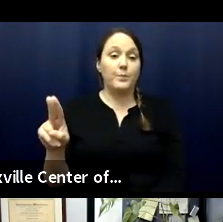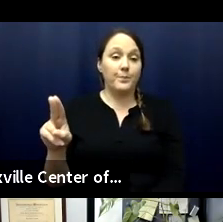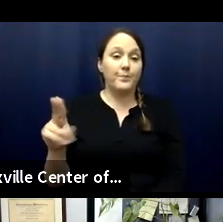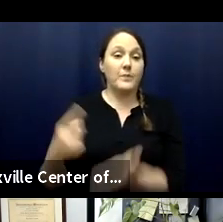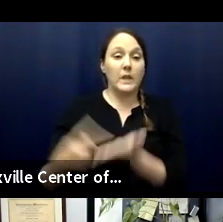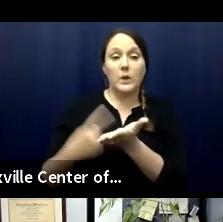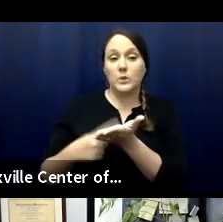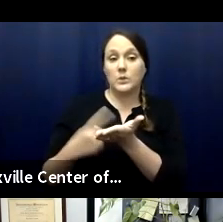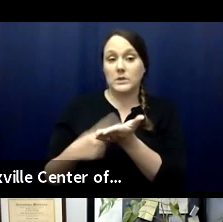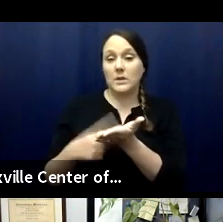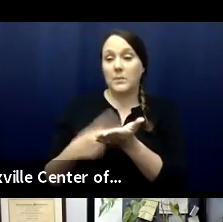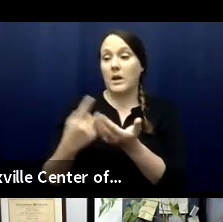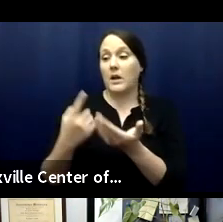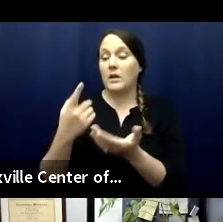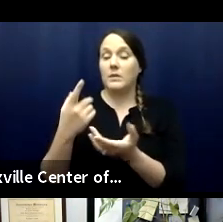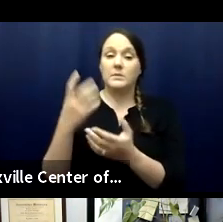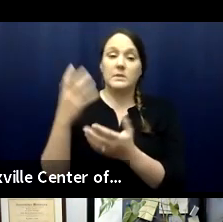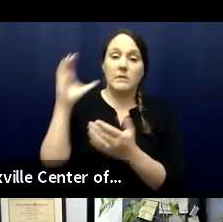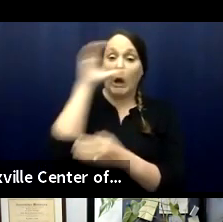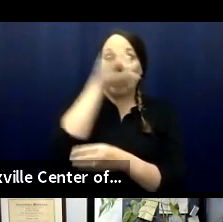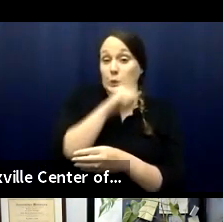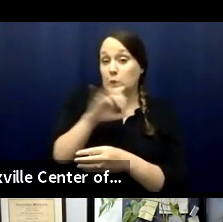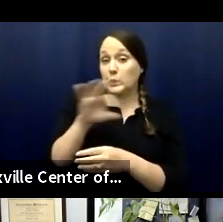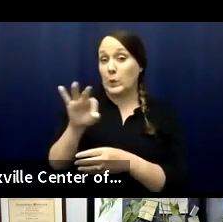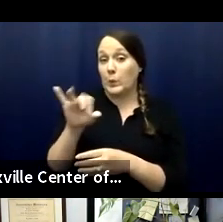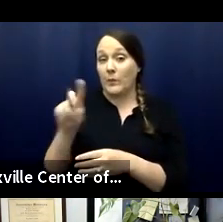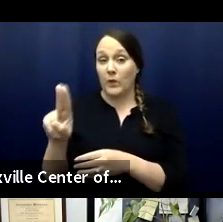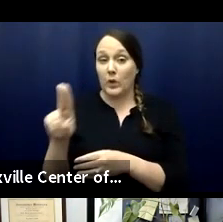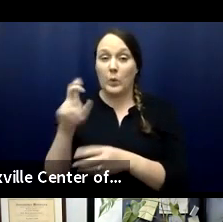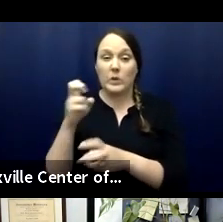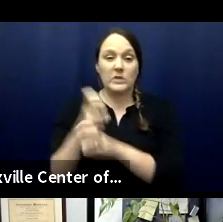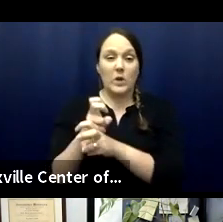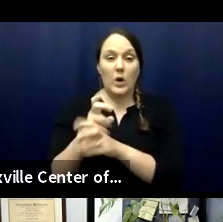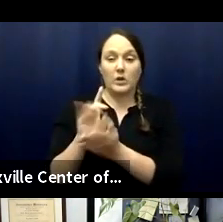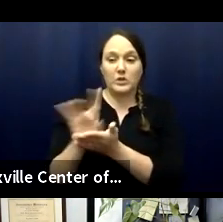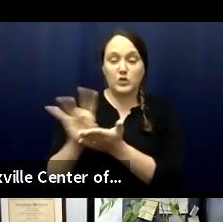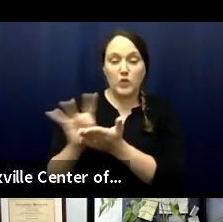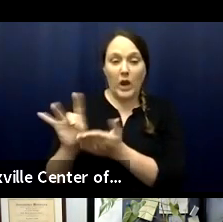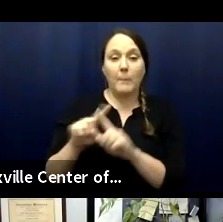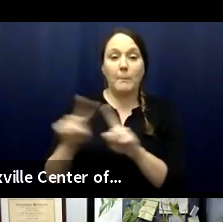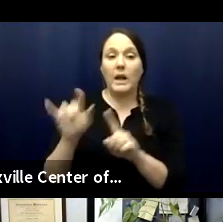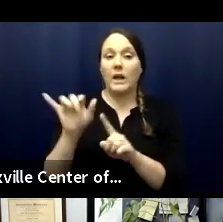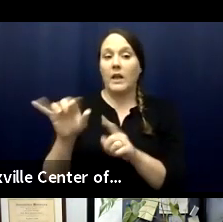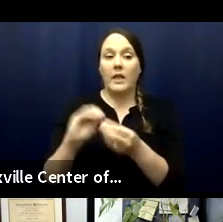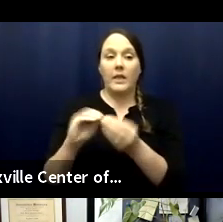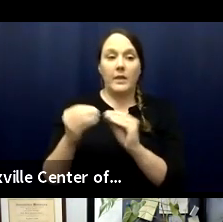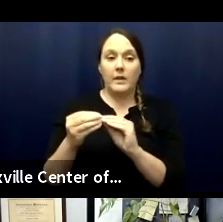sometimes there are presumptive flu cases. It's harder to track those, but still, those numbers are